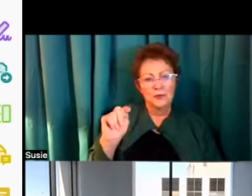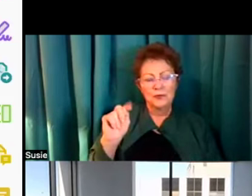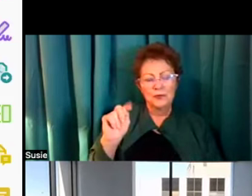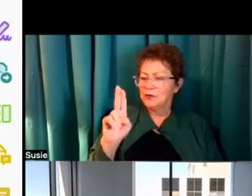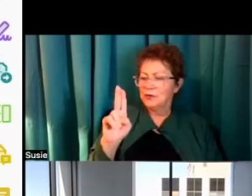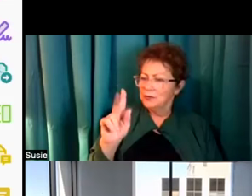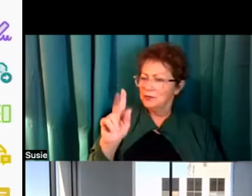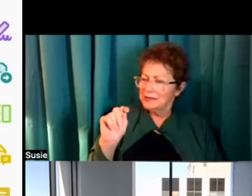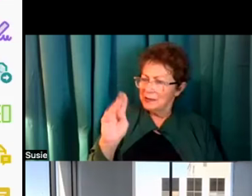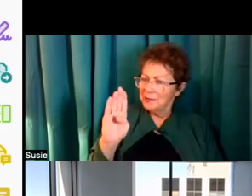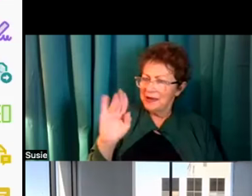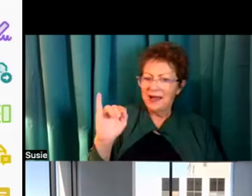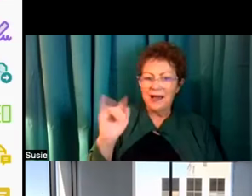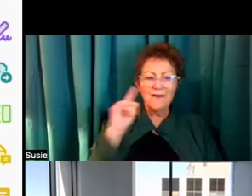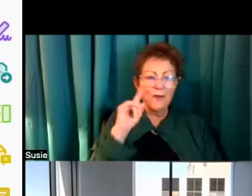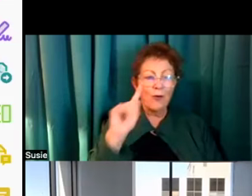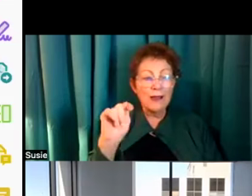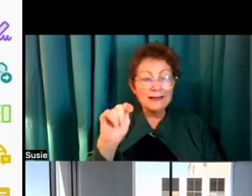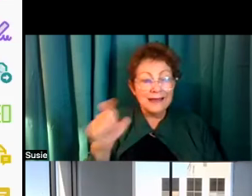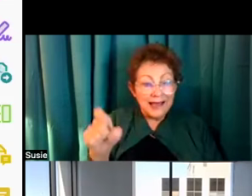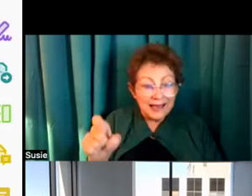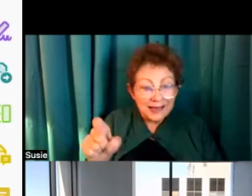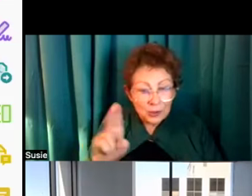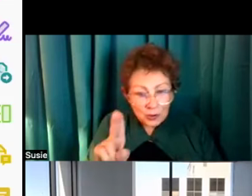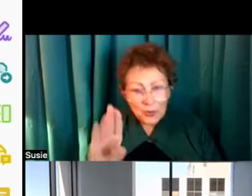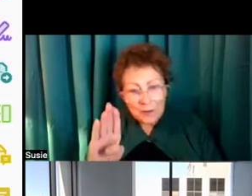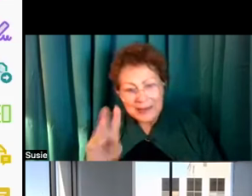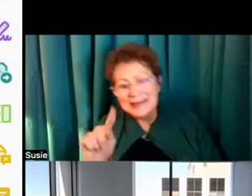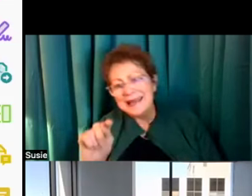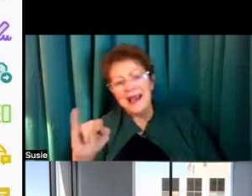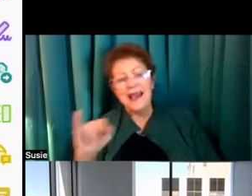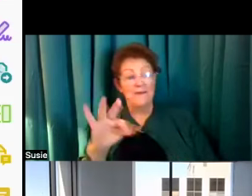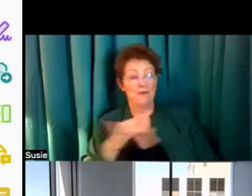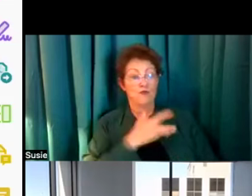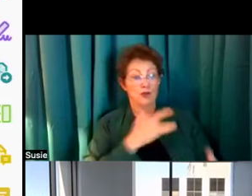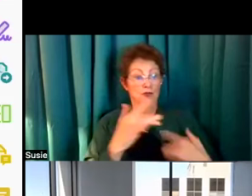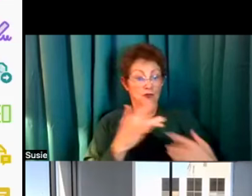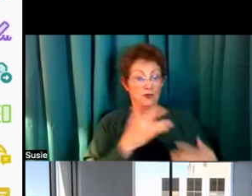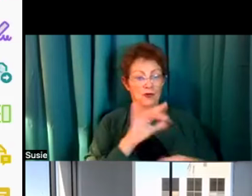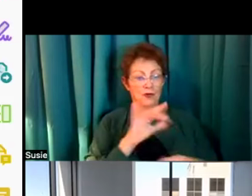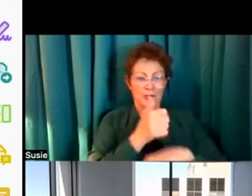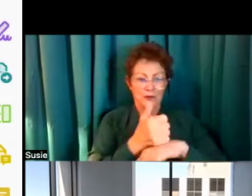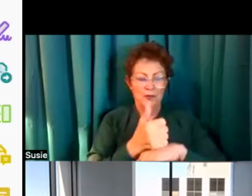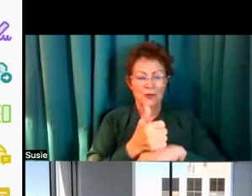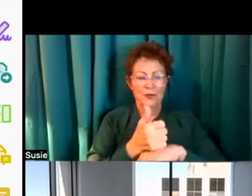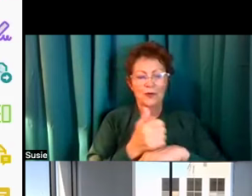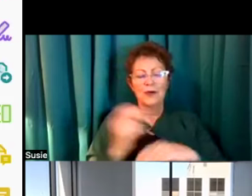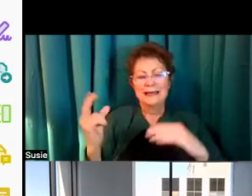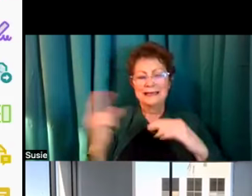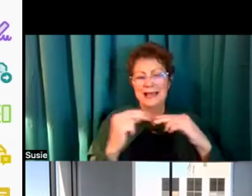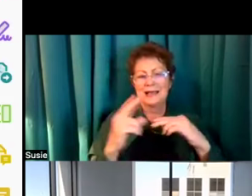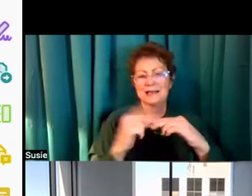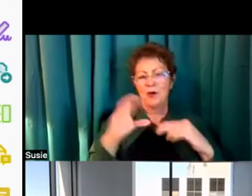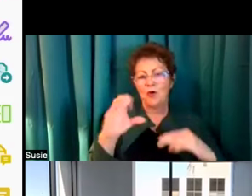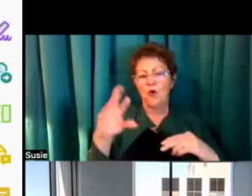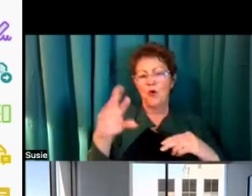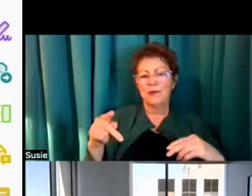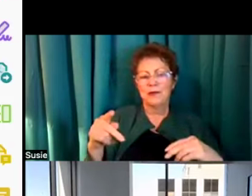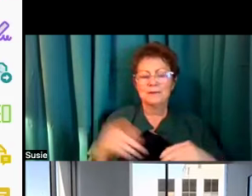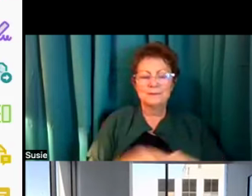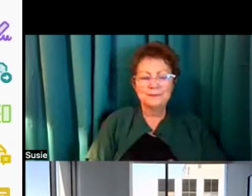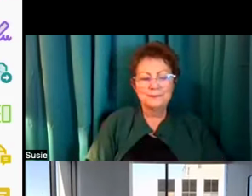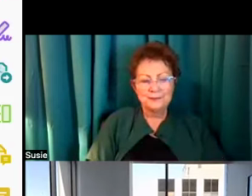tax. And so if that's a concern, you would want to set it up as a taxable corporation, as a corporation, or